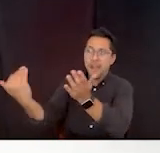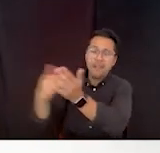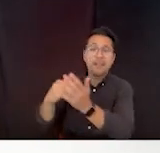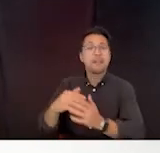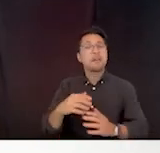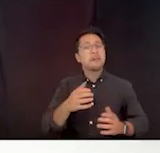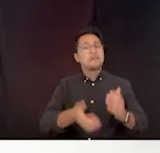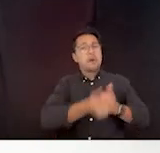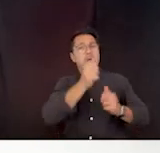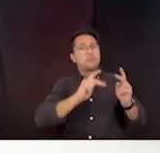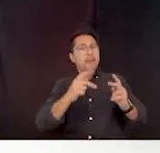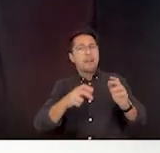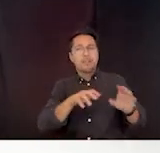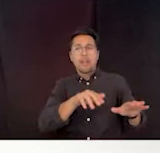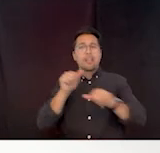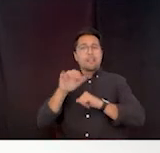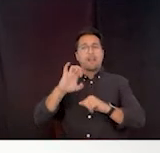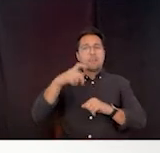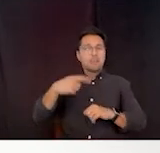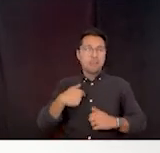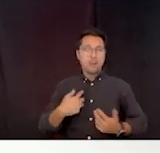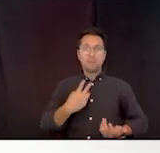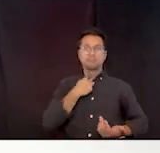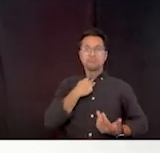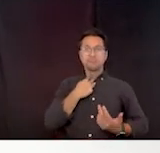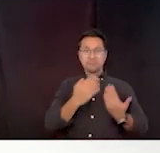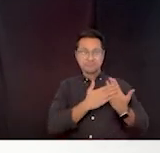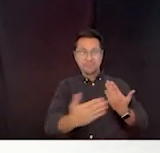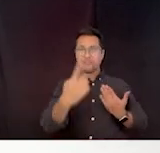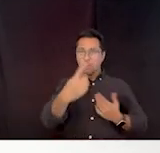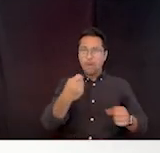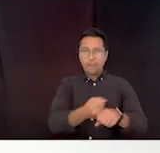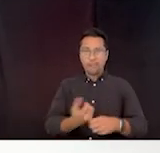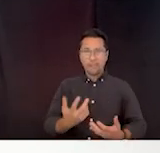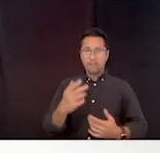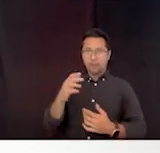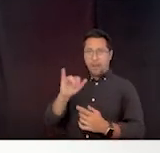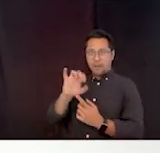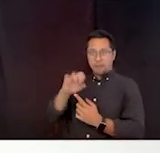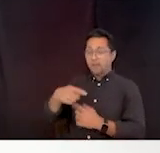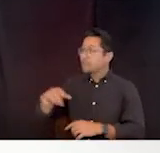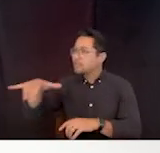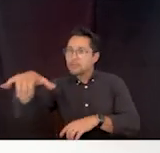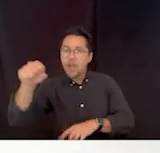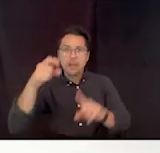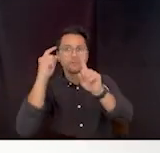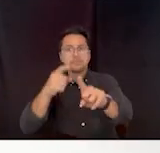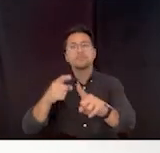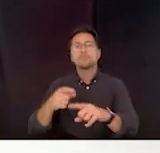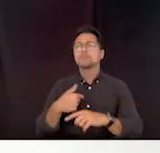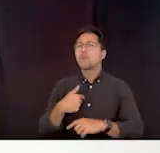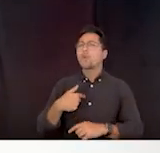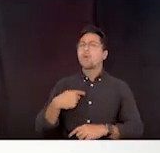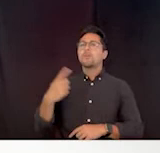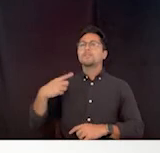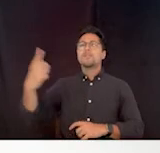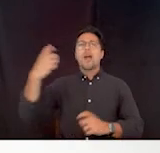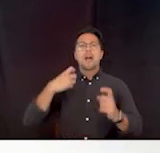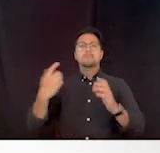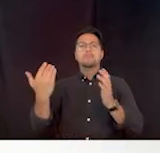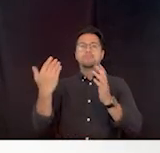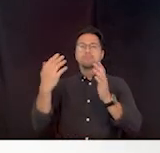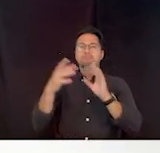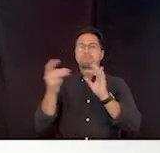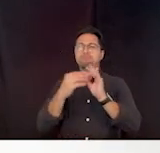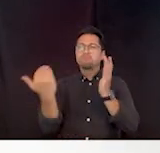away from it, they're stuck with that for a year, but that's not the case. That's an excellent point. And we've just been kind of asked to restate the questions or the comment because